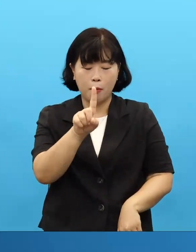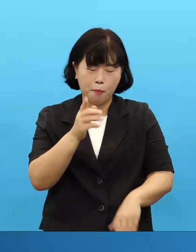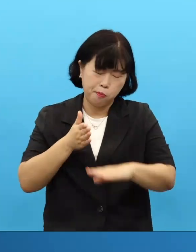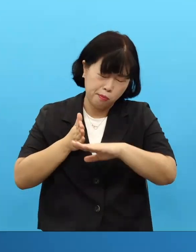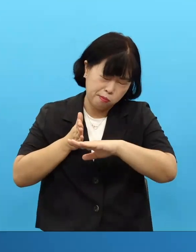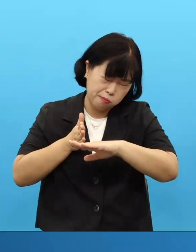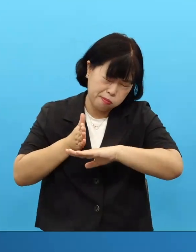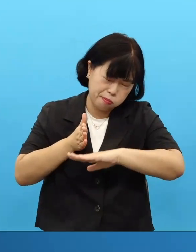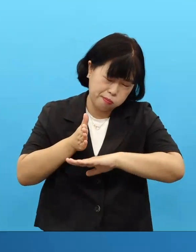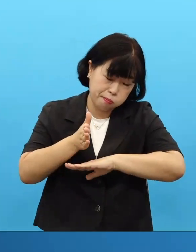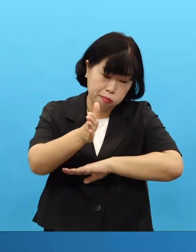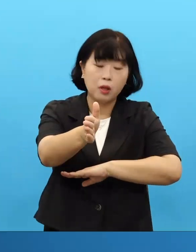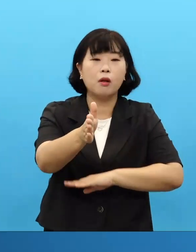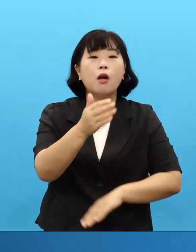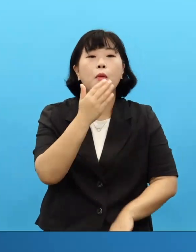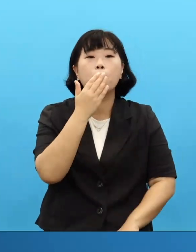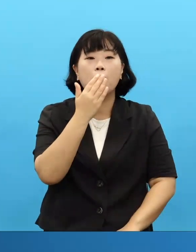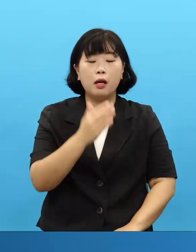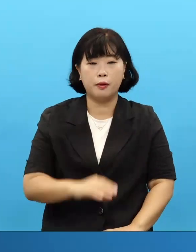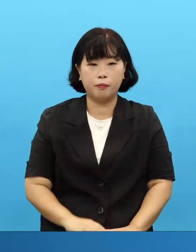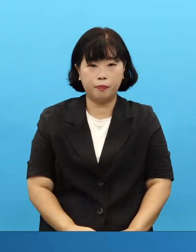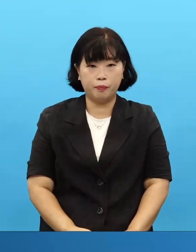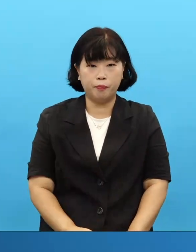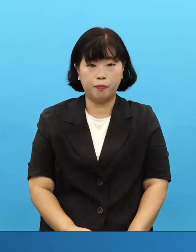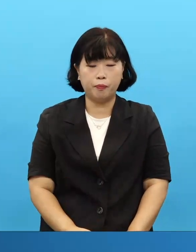And he discovered the reason, the answer for it.